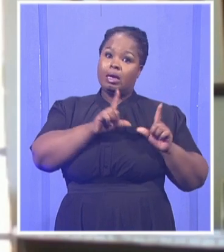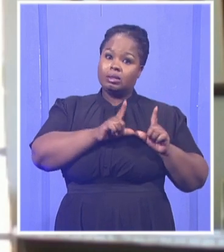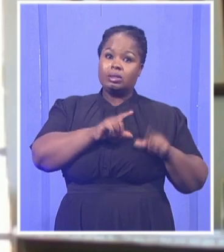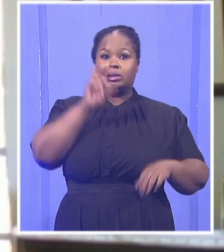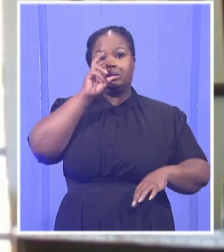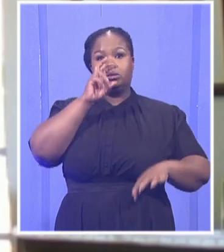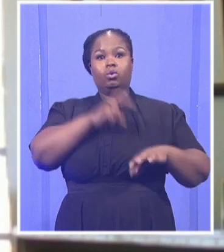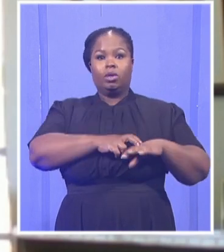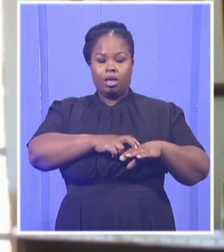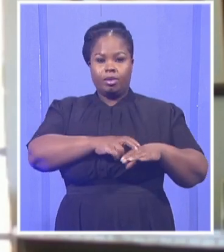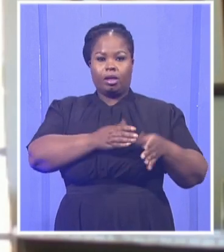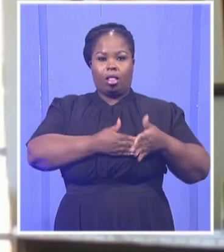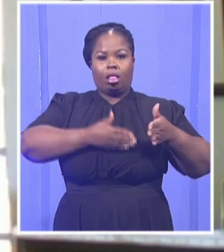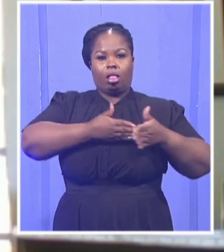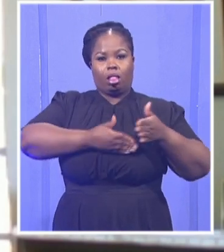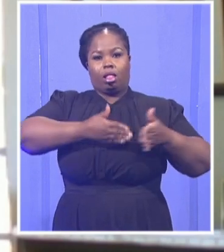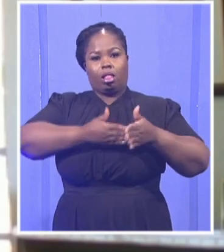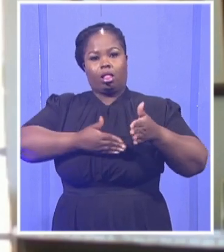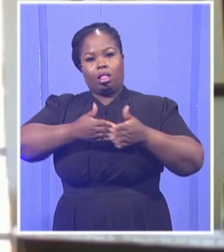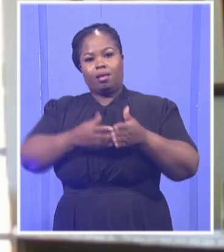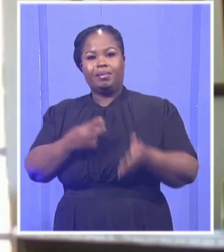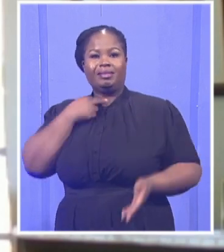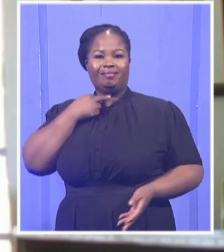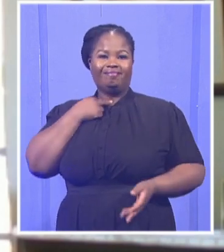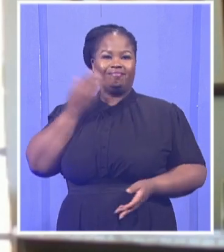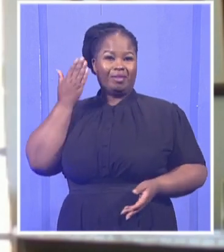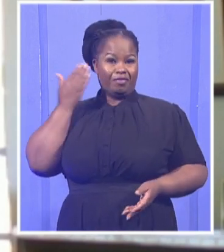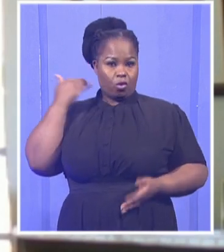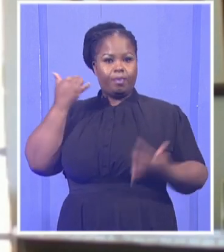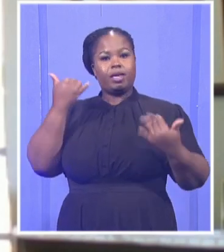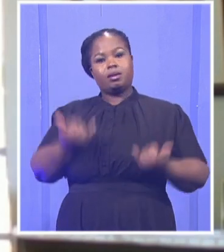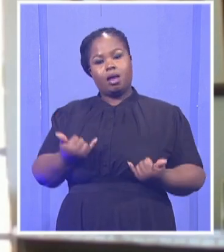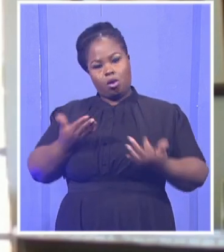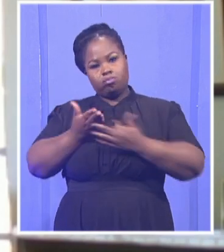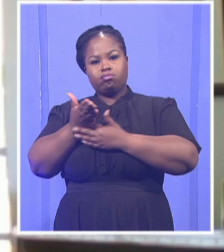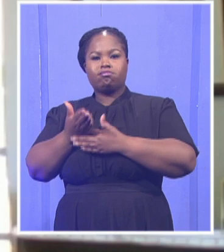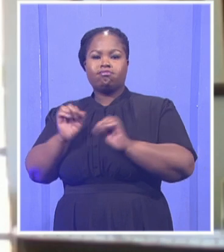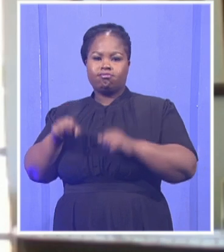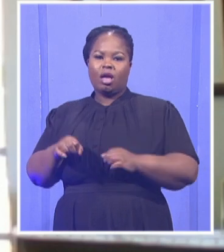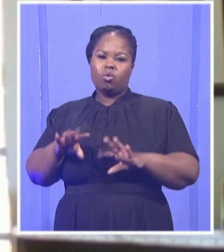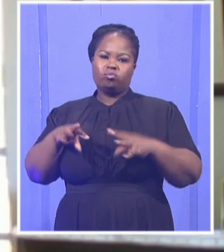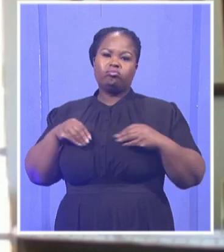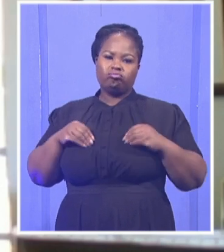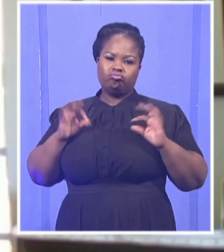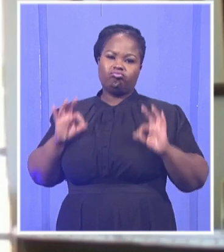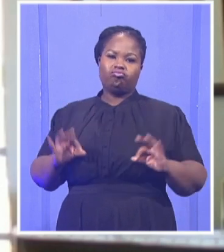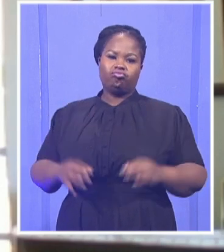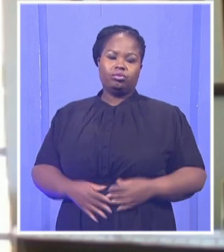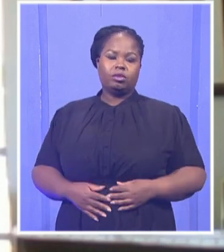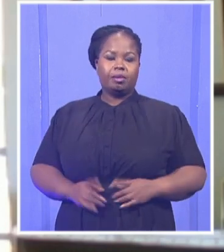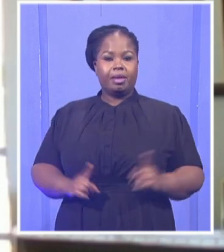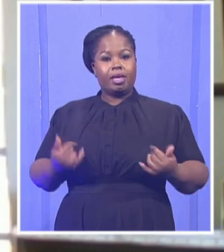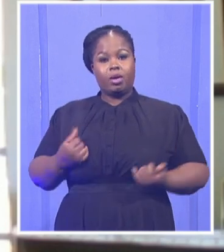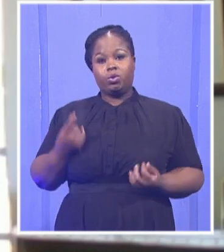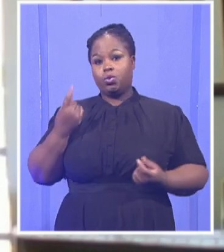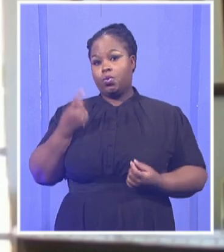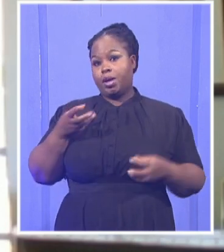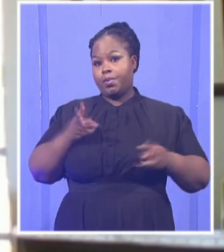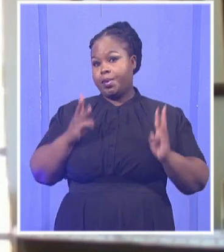requirements prohibited such action, is to be greatly welcomed and really is the only